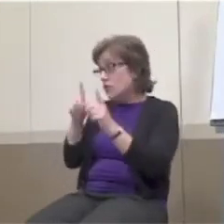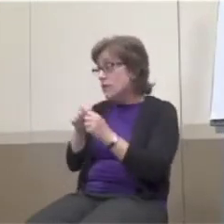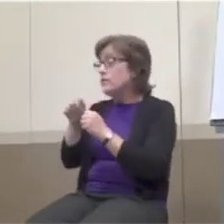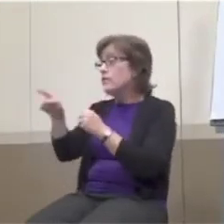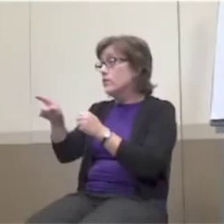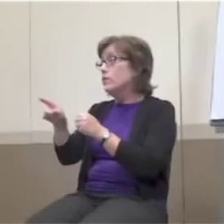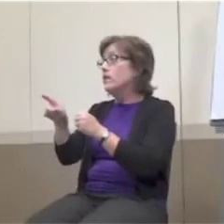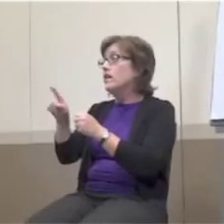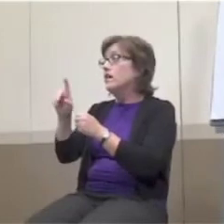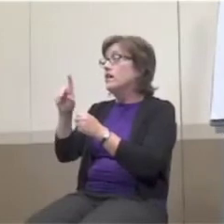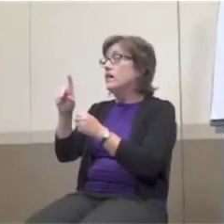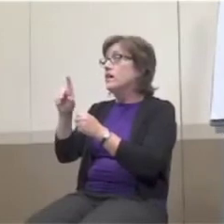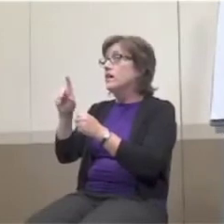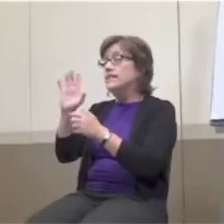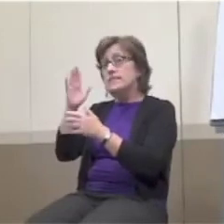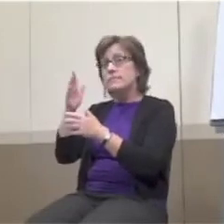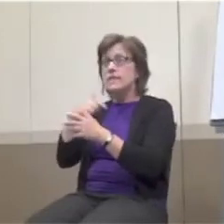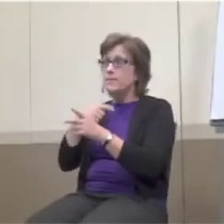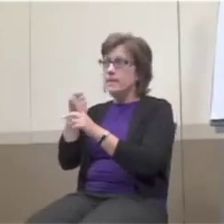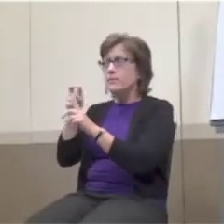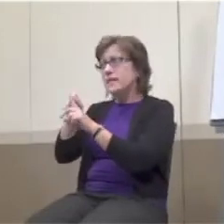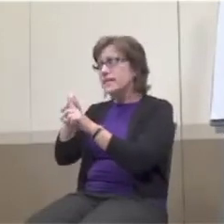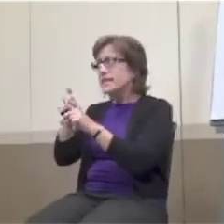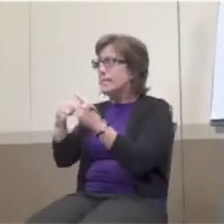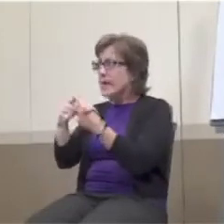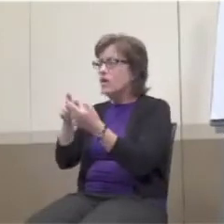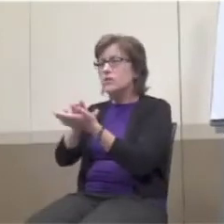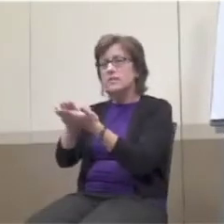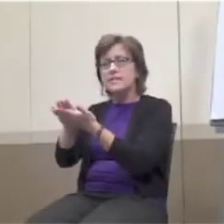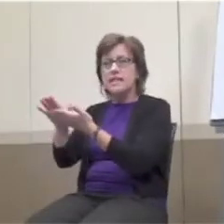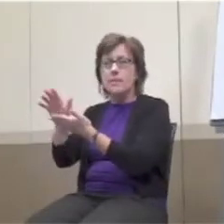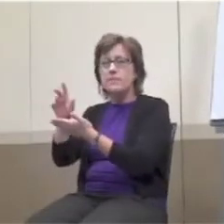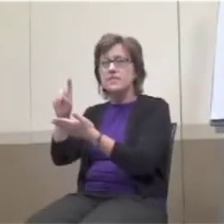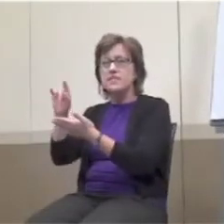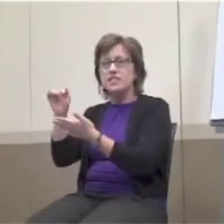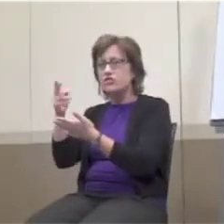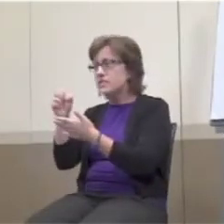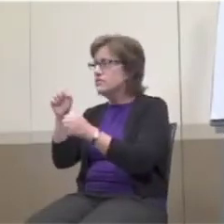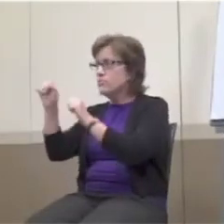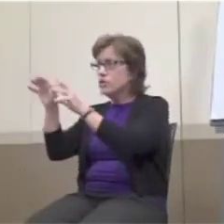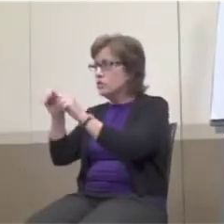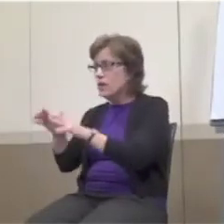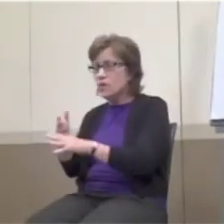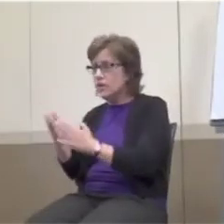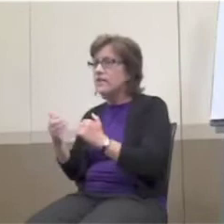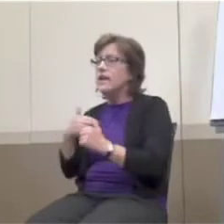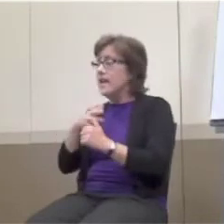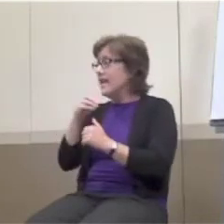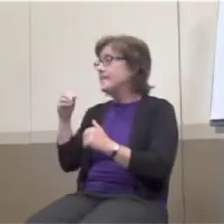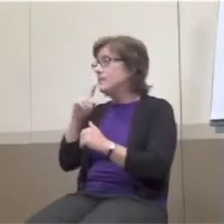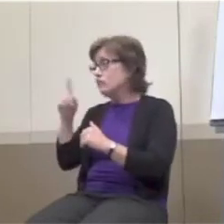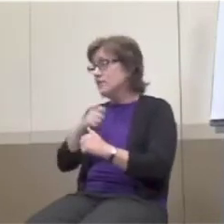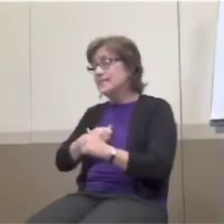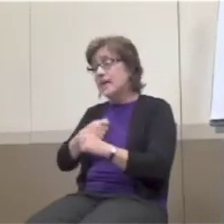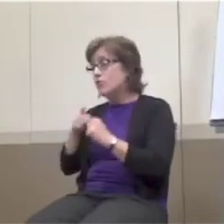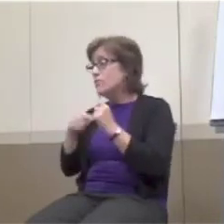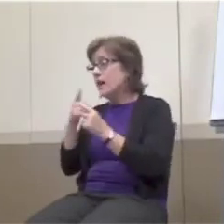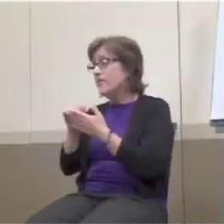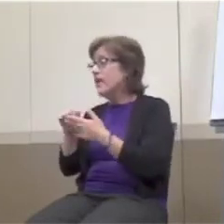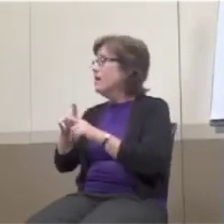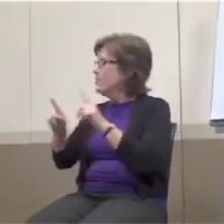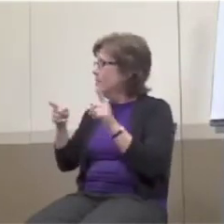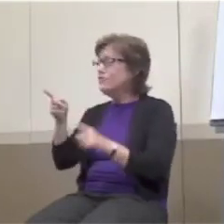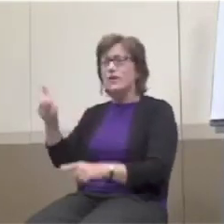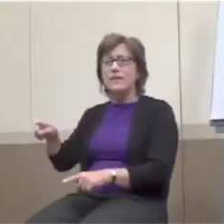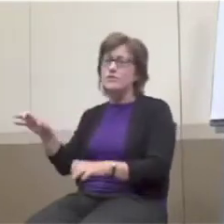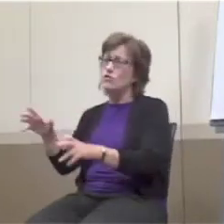the dishes, it seems like I'm a little picky about getting the dishes put away or whatever, and I'm really sorry about that, but